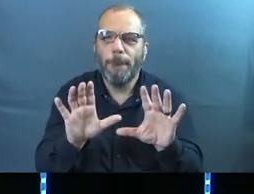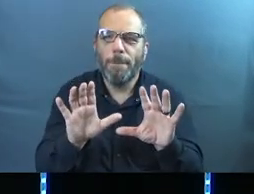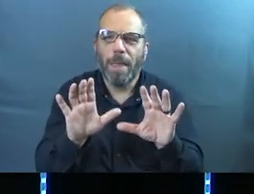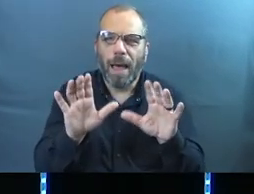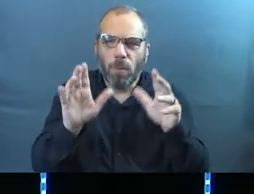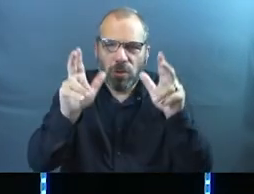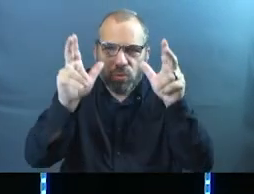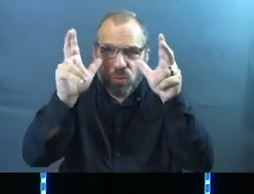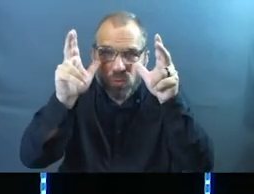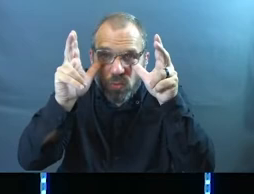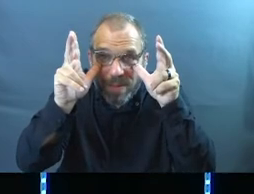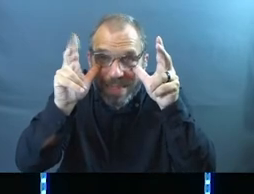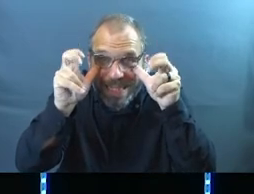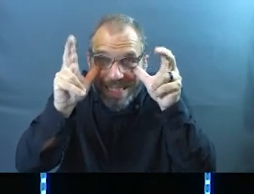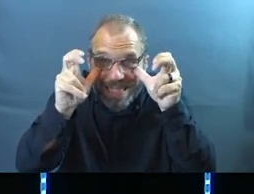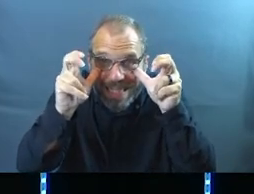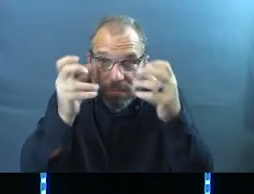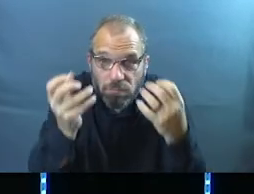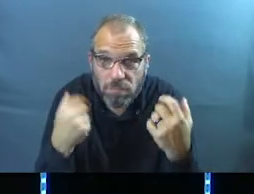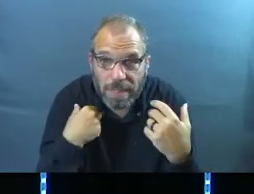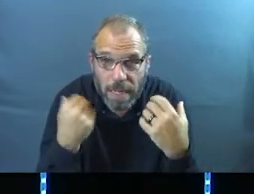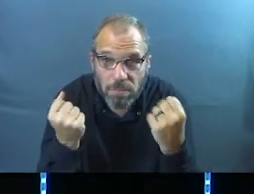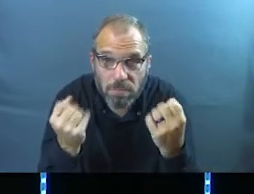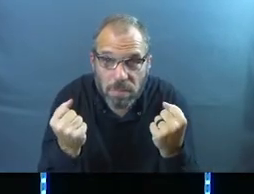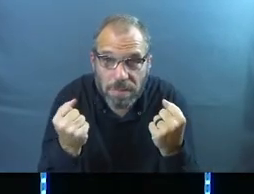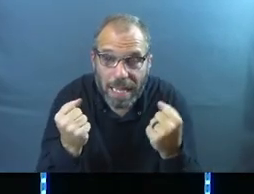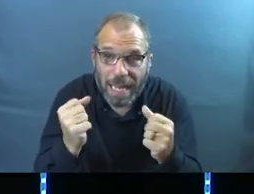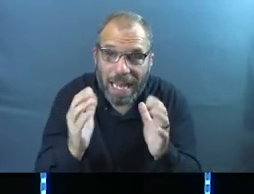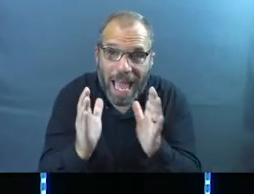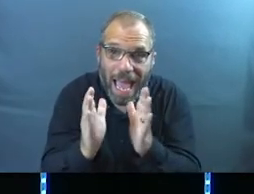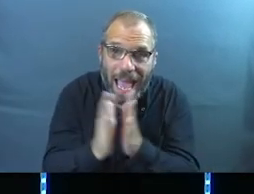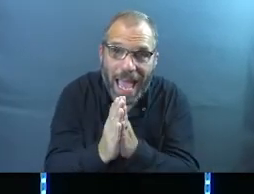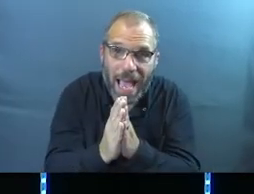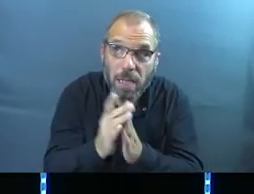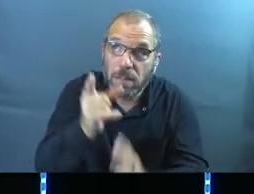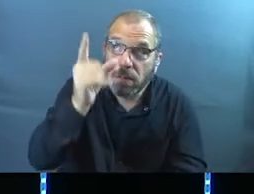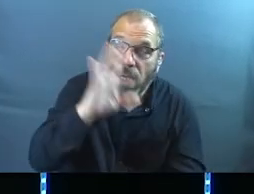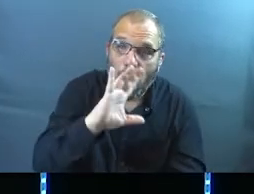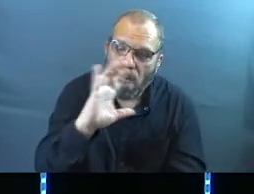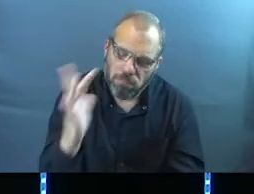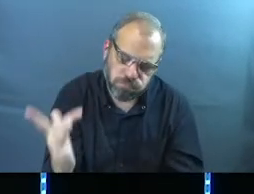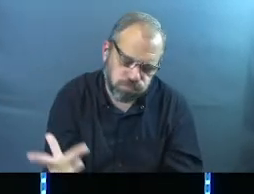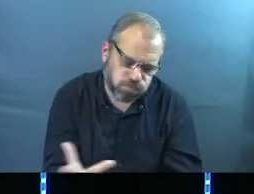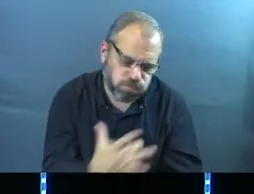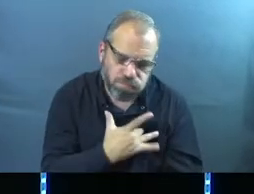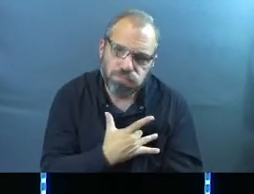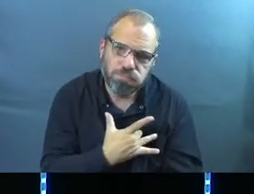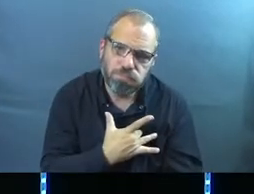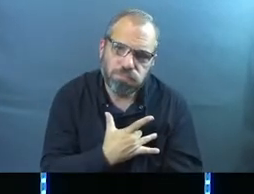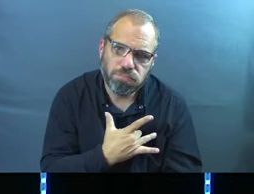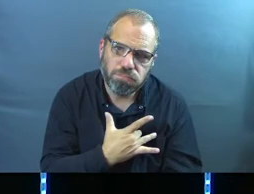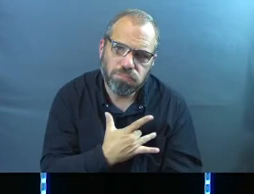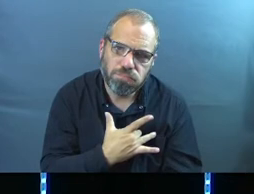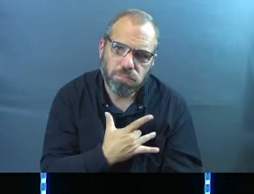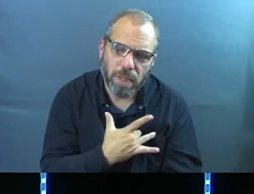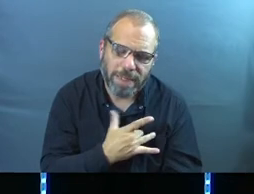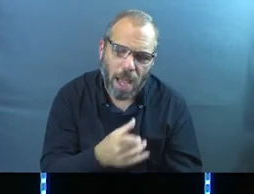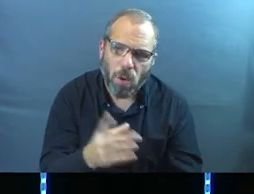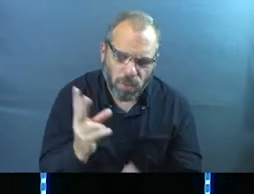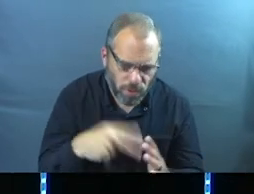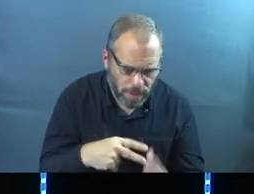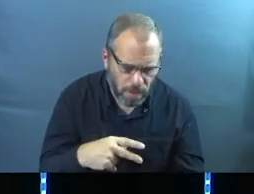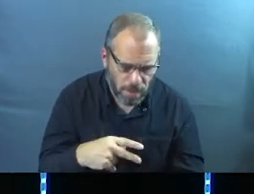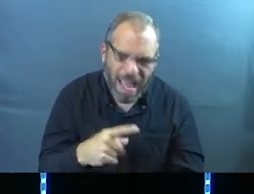I want you to listen and ask God to speak to you. As we read this passage, I want you to